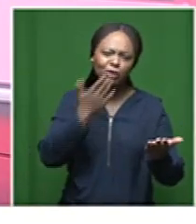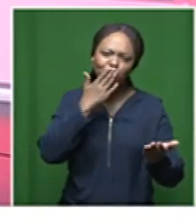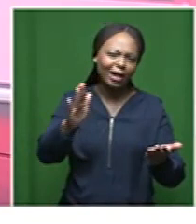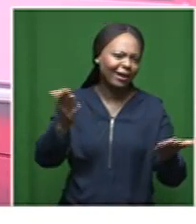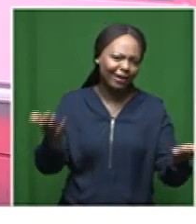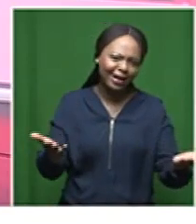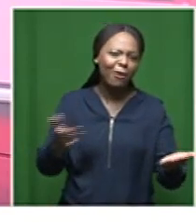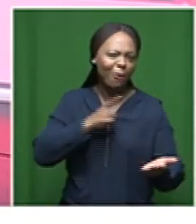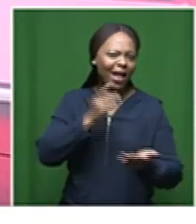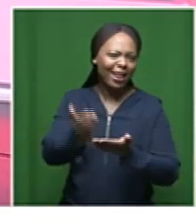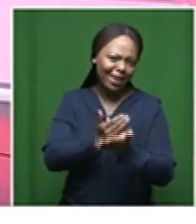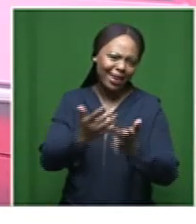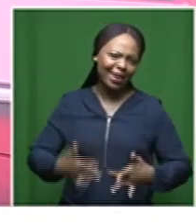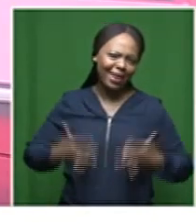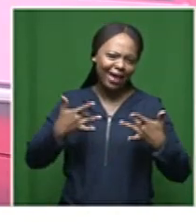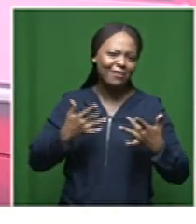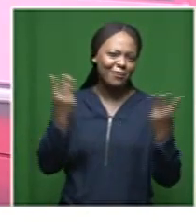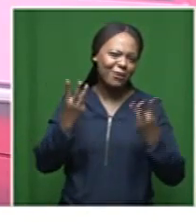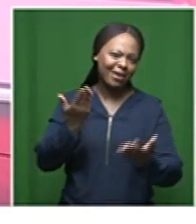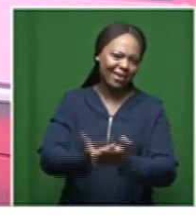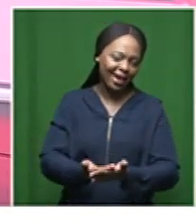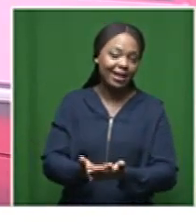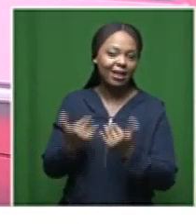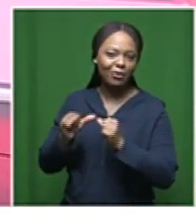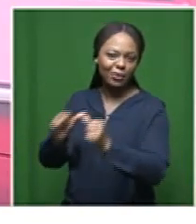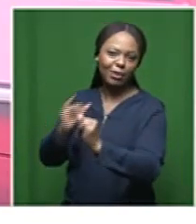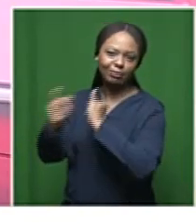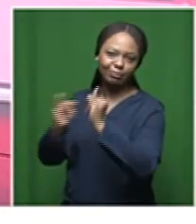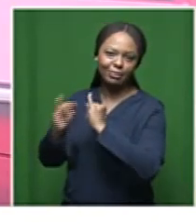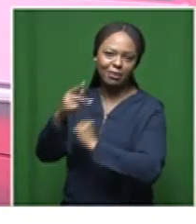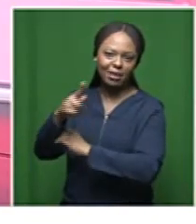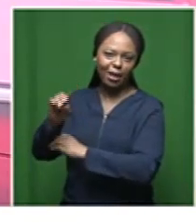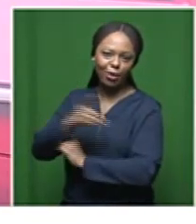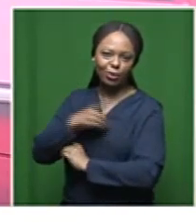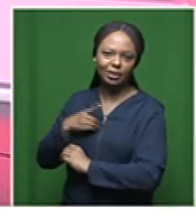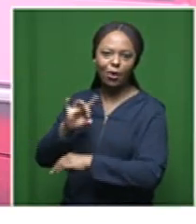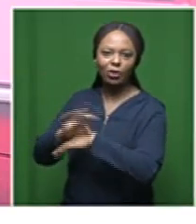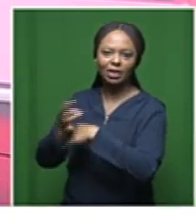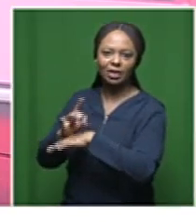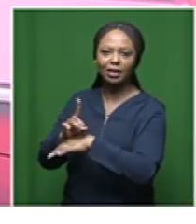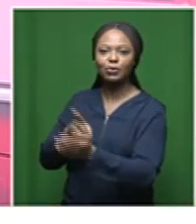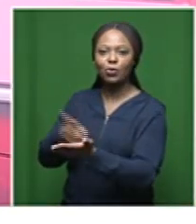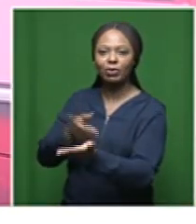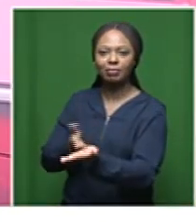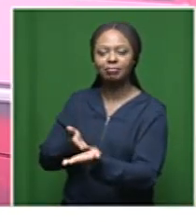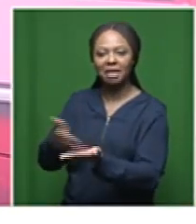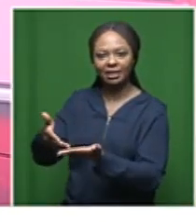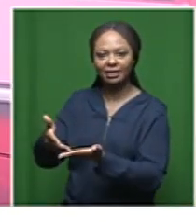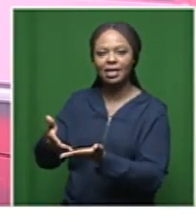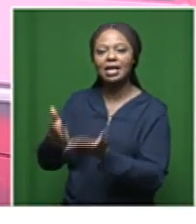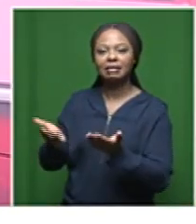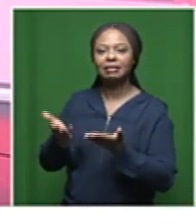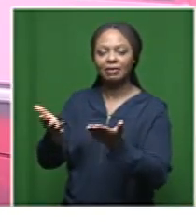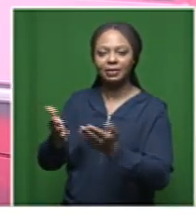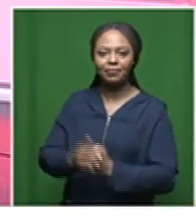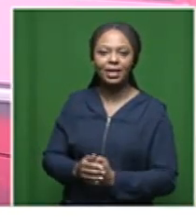save lives. Now, we continue our discussion with Dr. Pirlo Letola, the lead consultant at donor services at the South African National Blood Services, to find out more about the